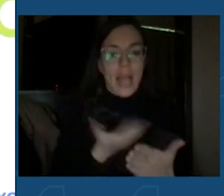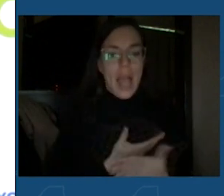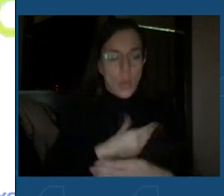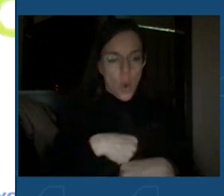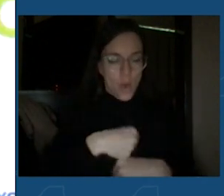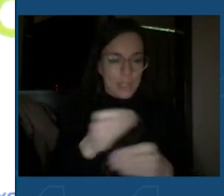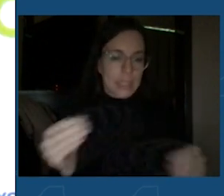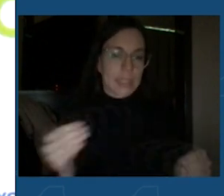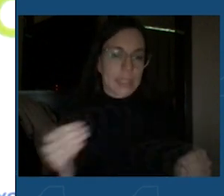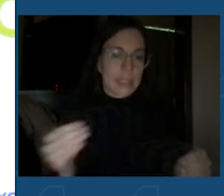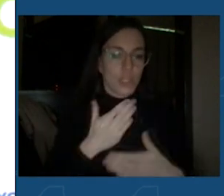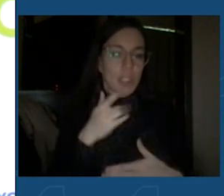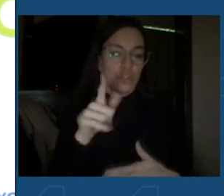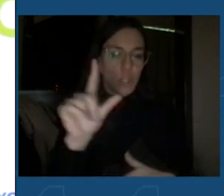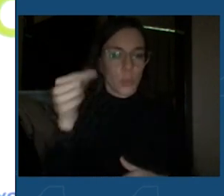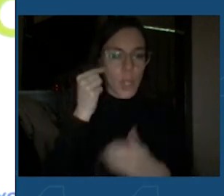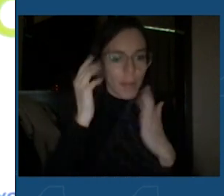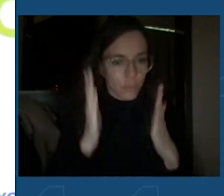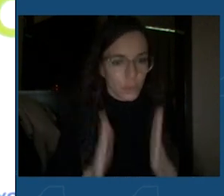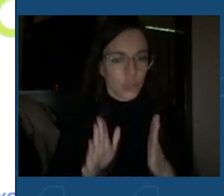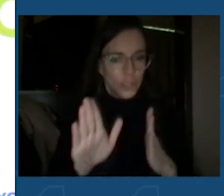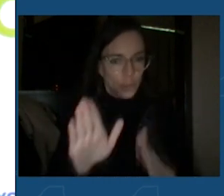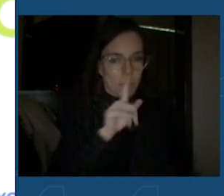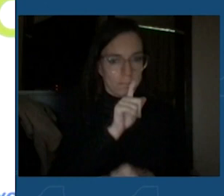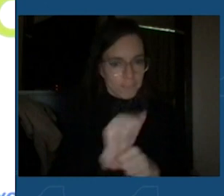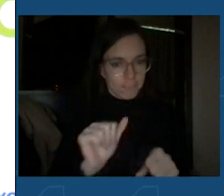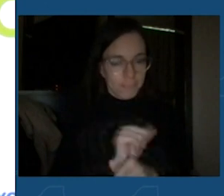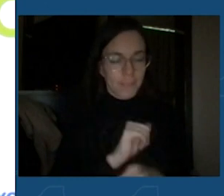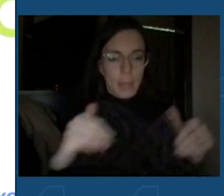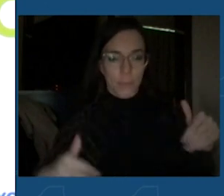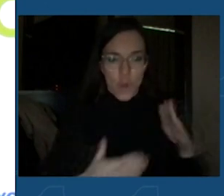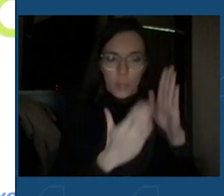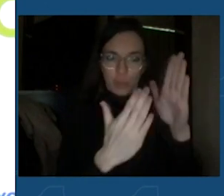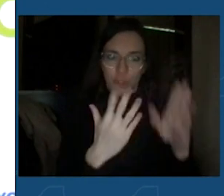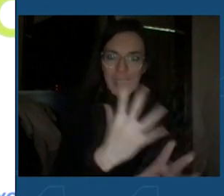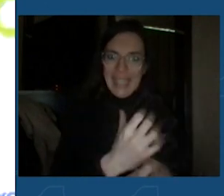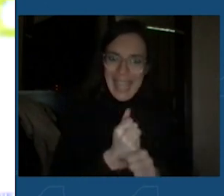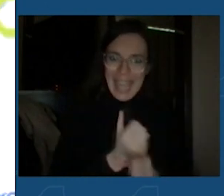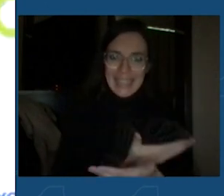your real approach to getting stuff done,